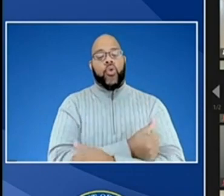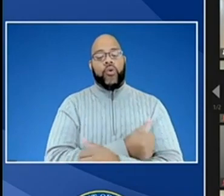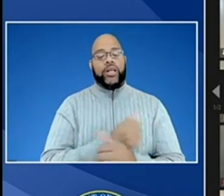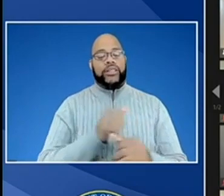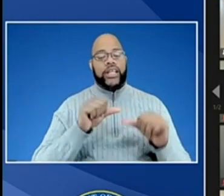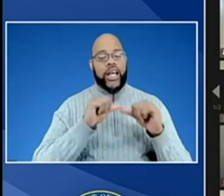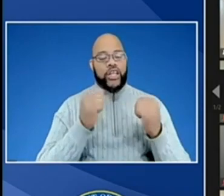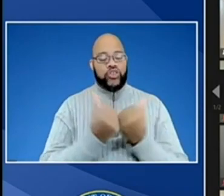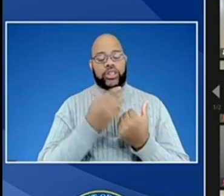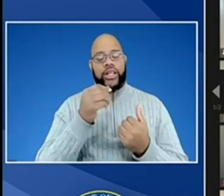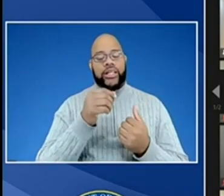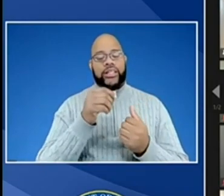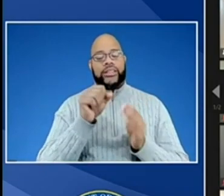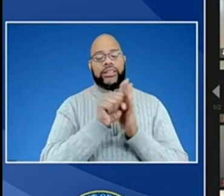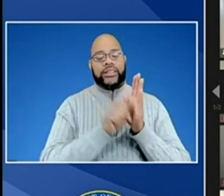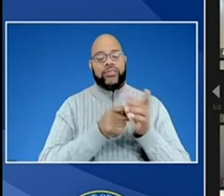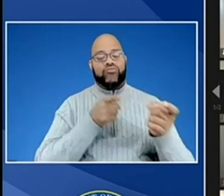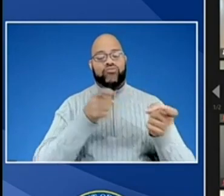and state